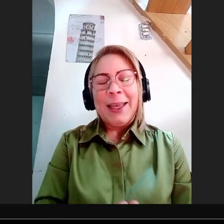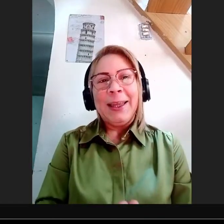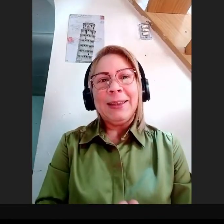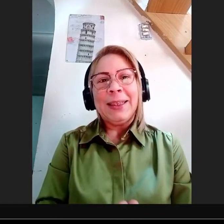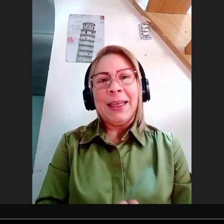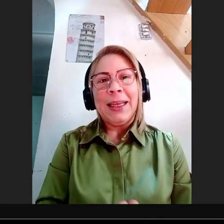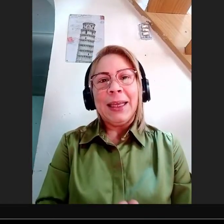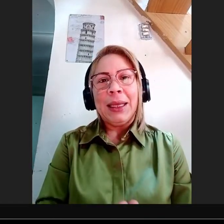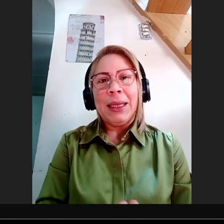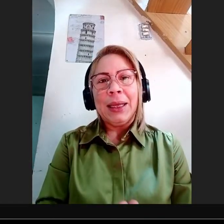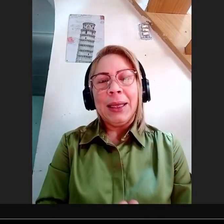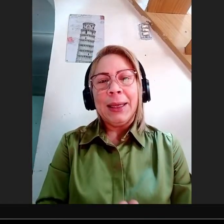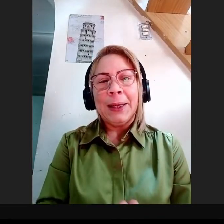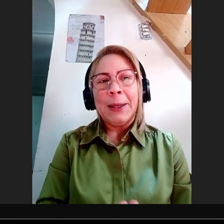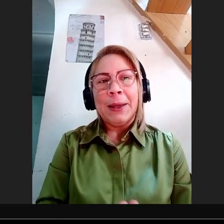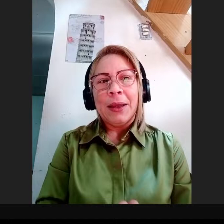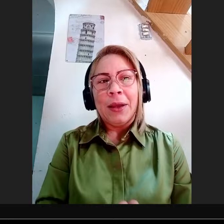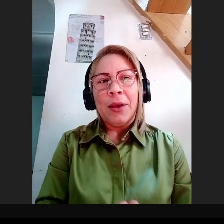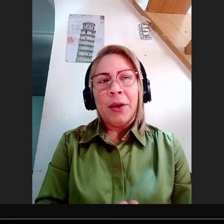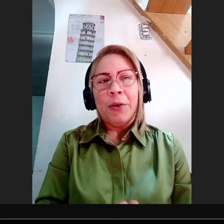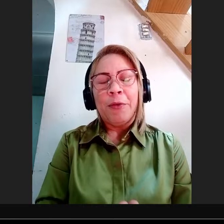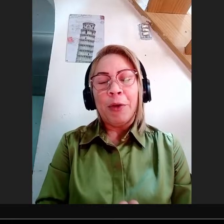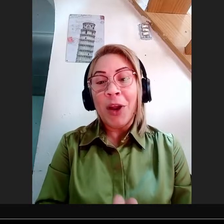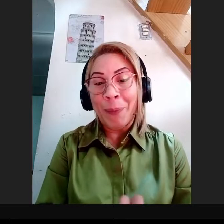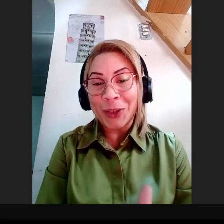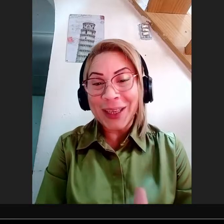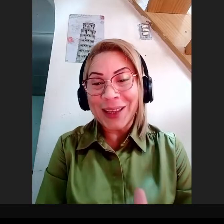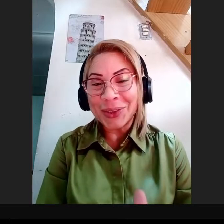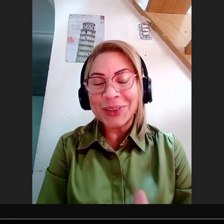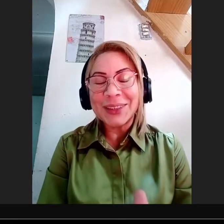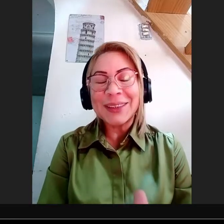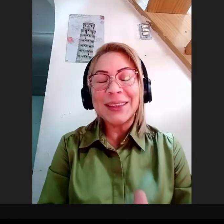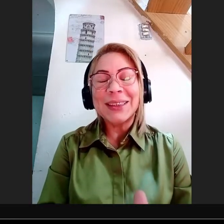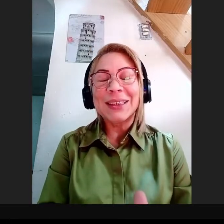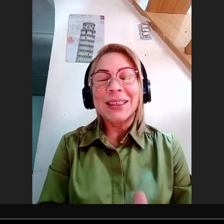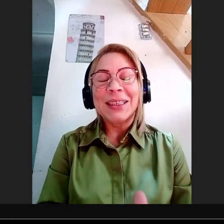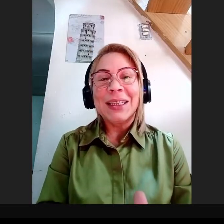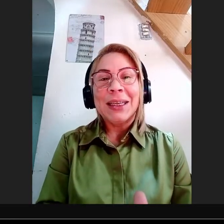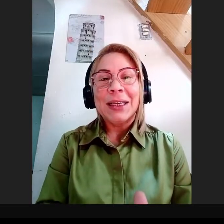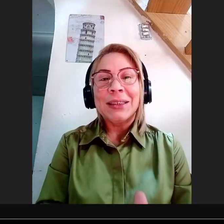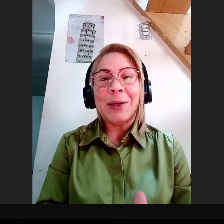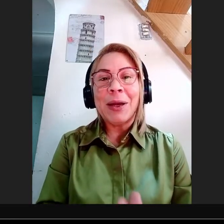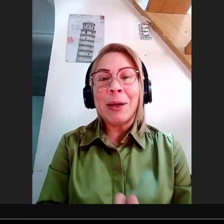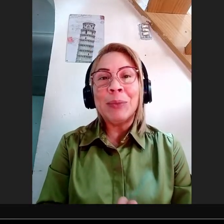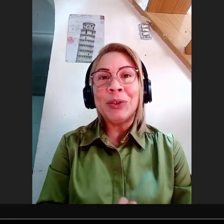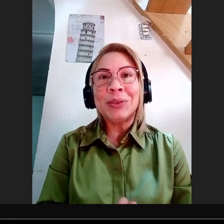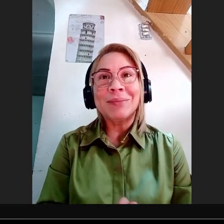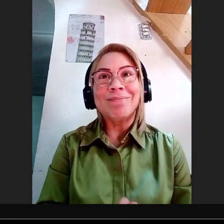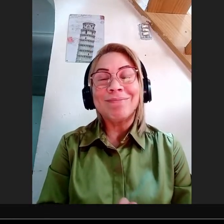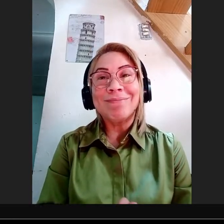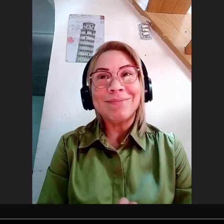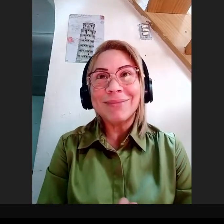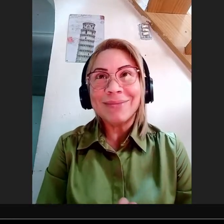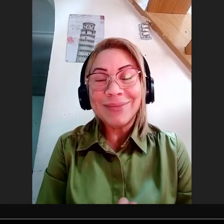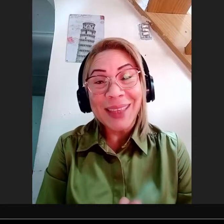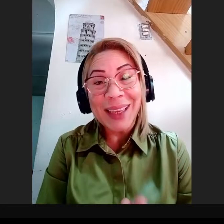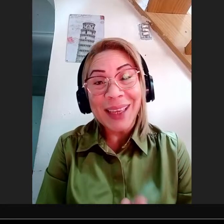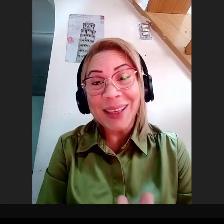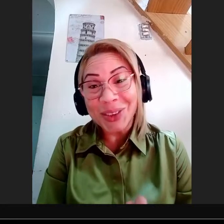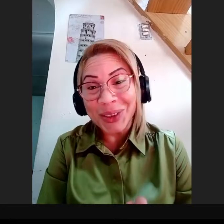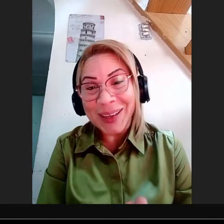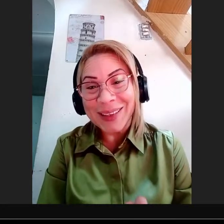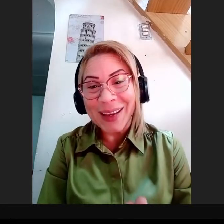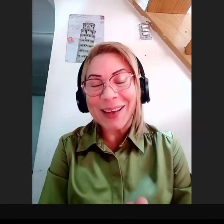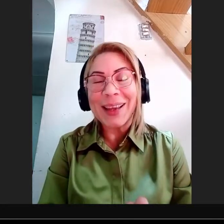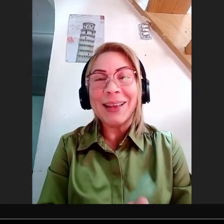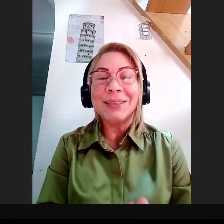and we were under threat, we were menaced, fuimos explotados, we were exploited. trabajábamos